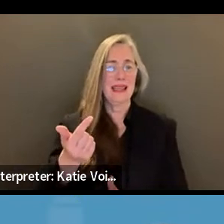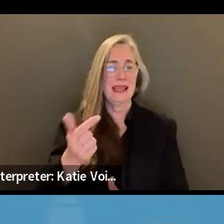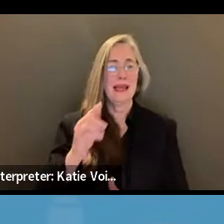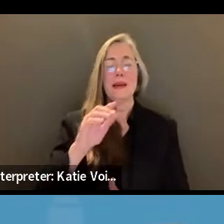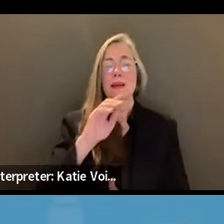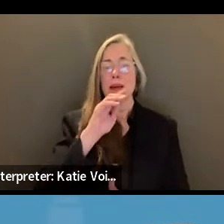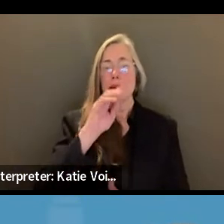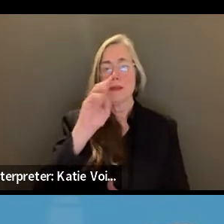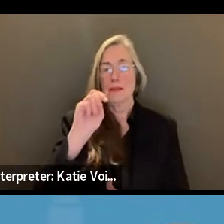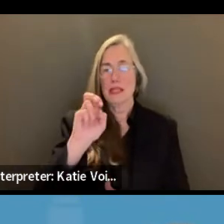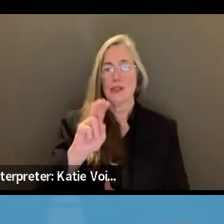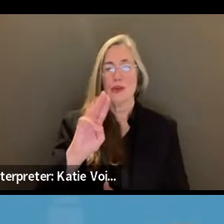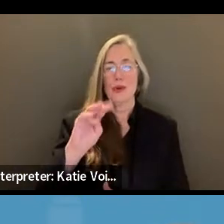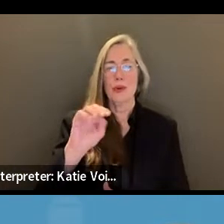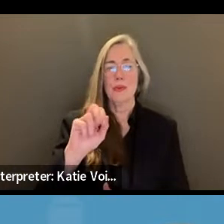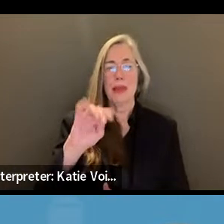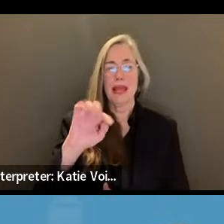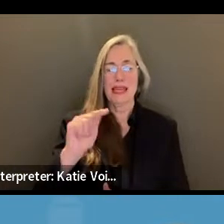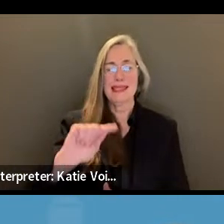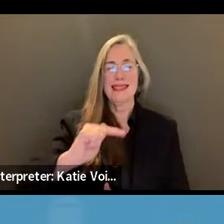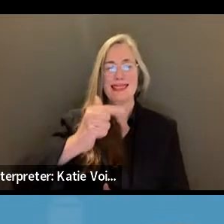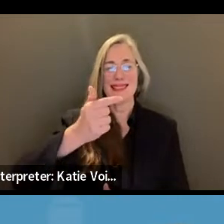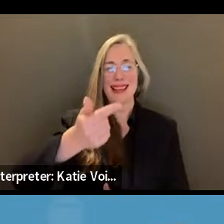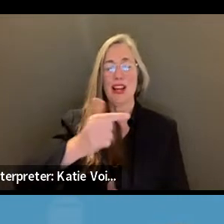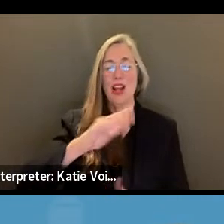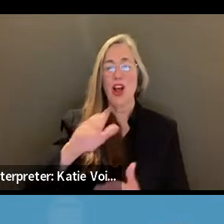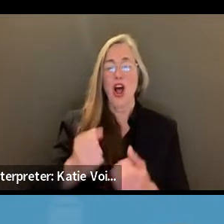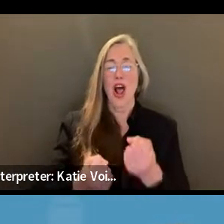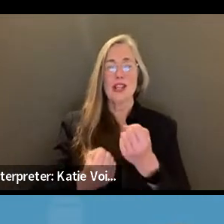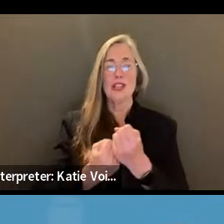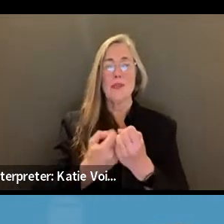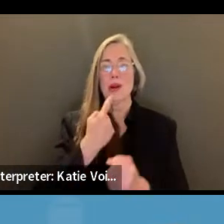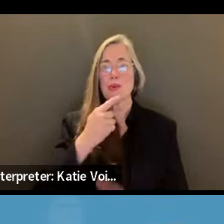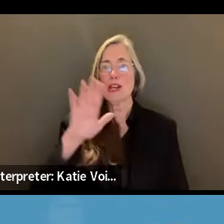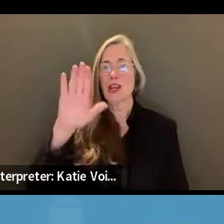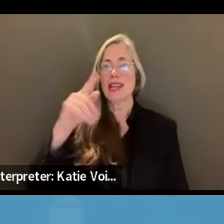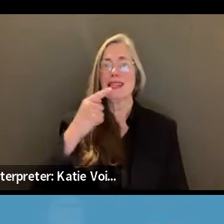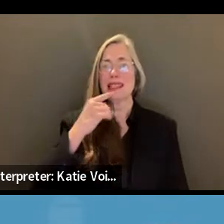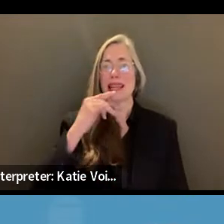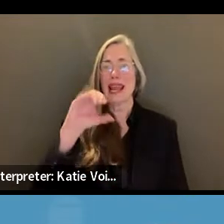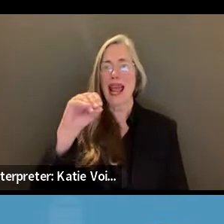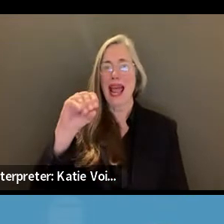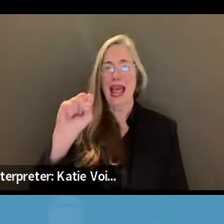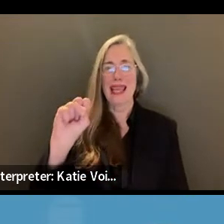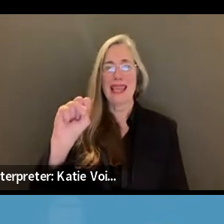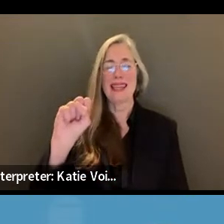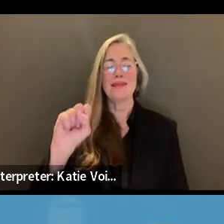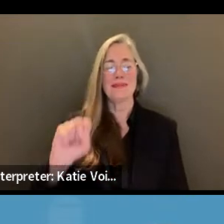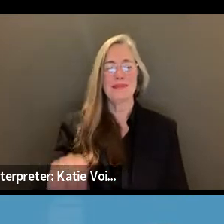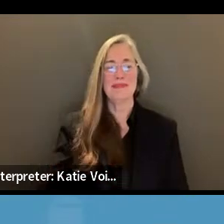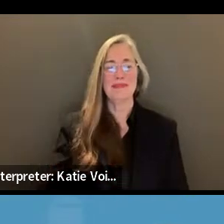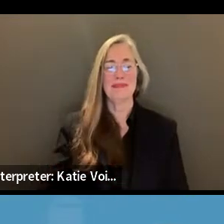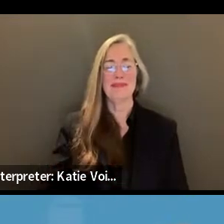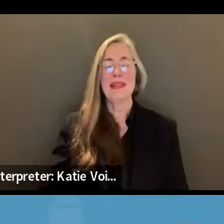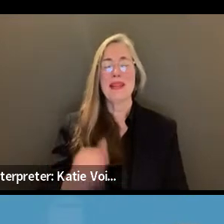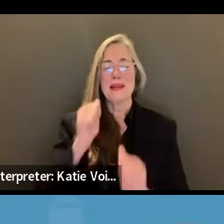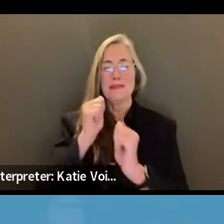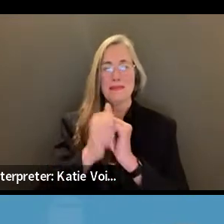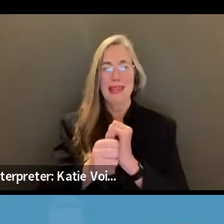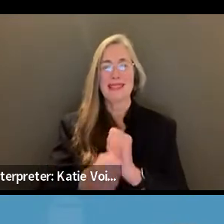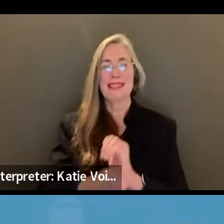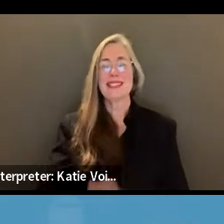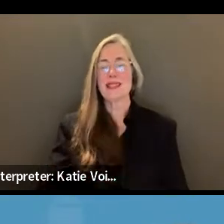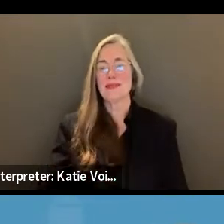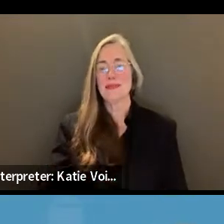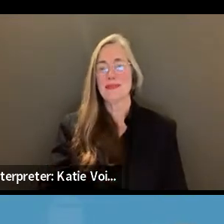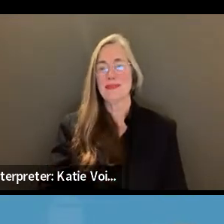Mr. Banning? Thank you. All in favor, please raise your hand and say aye. Aye. Aye. Motion passes. Thank you,